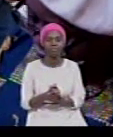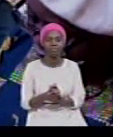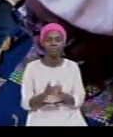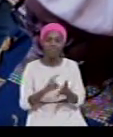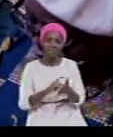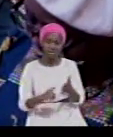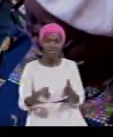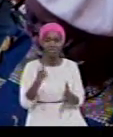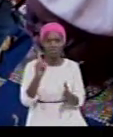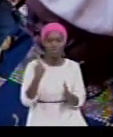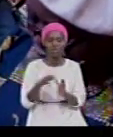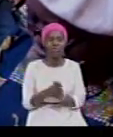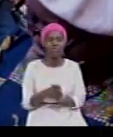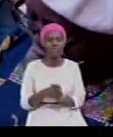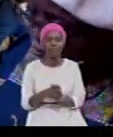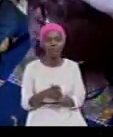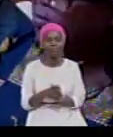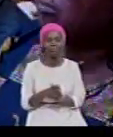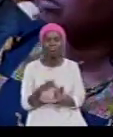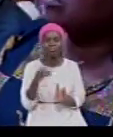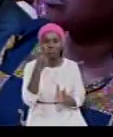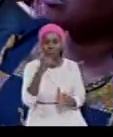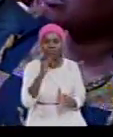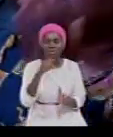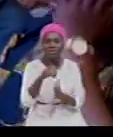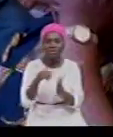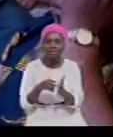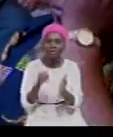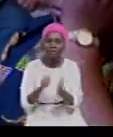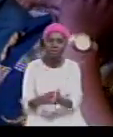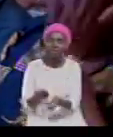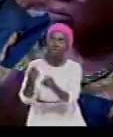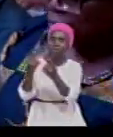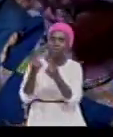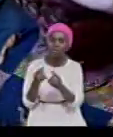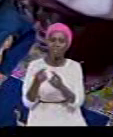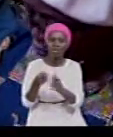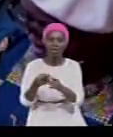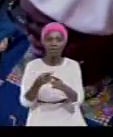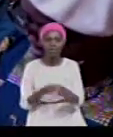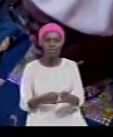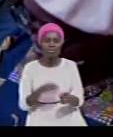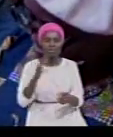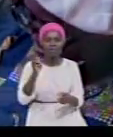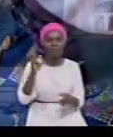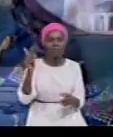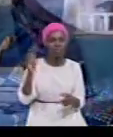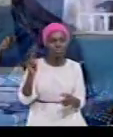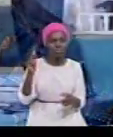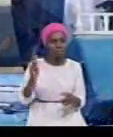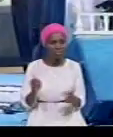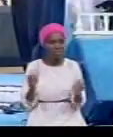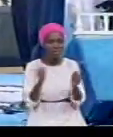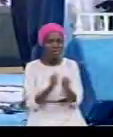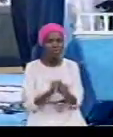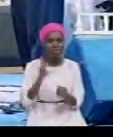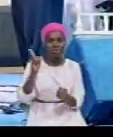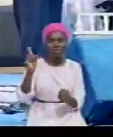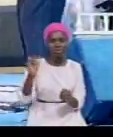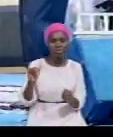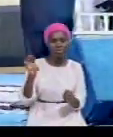1. Who is this that cometh from Edom with dyed garments from